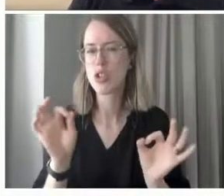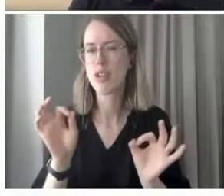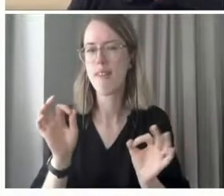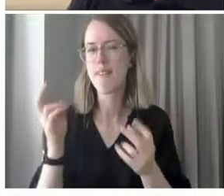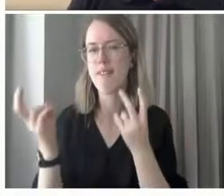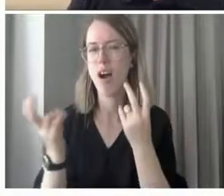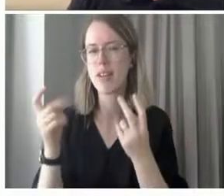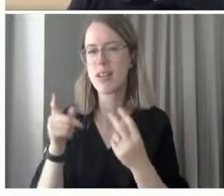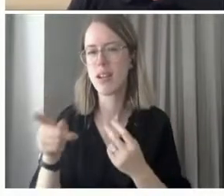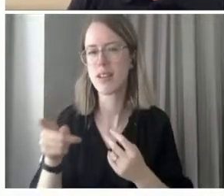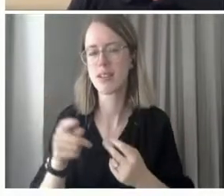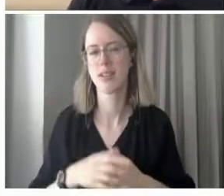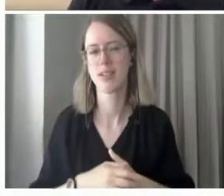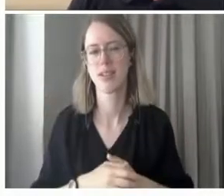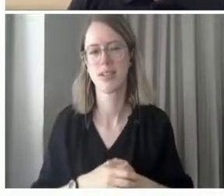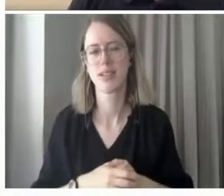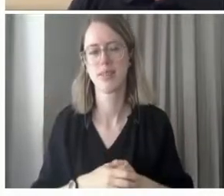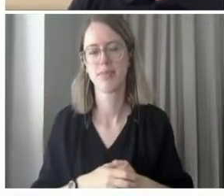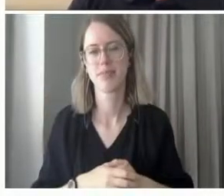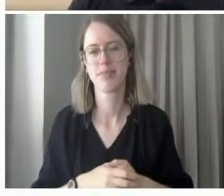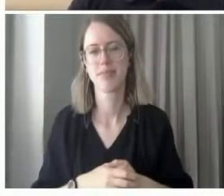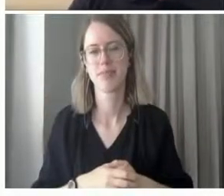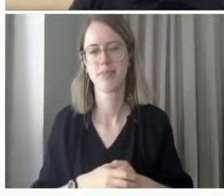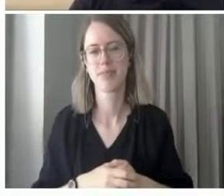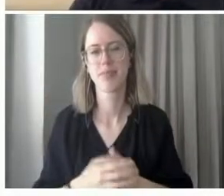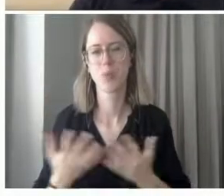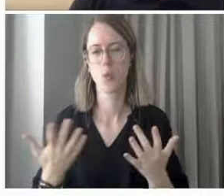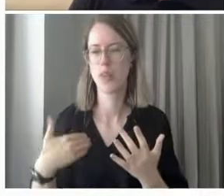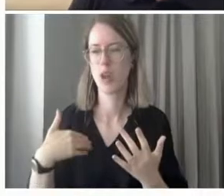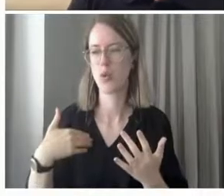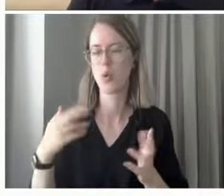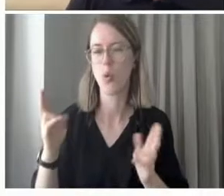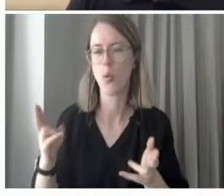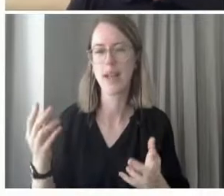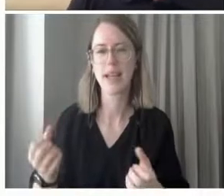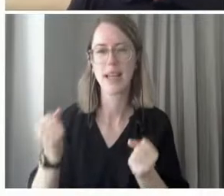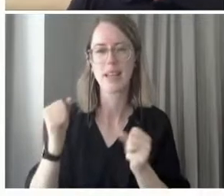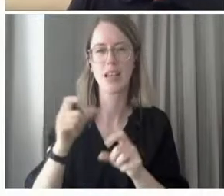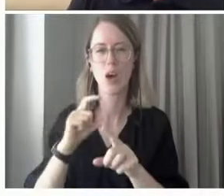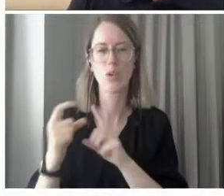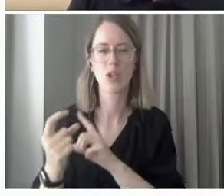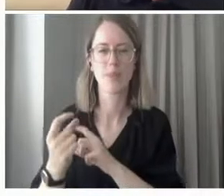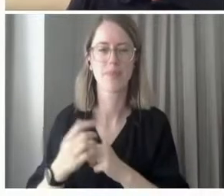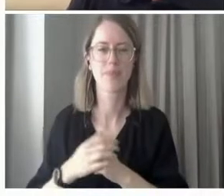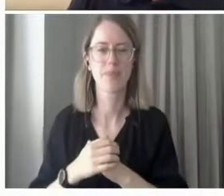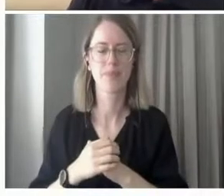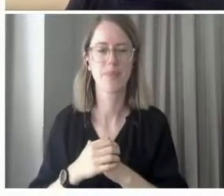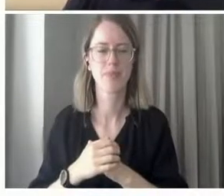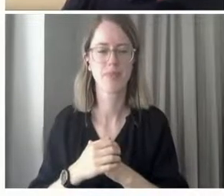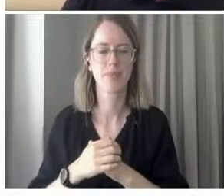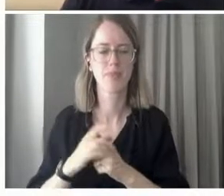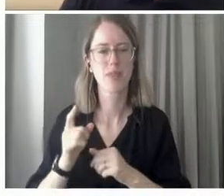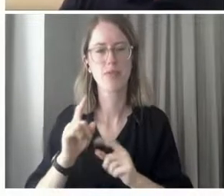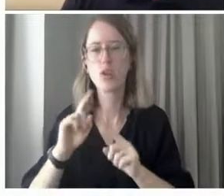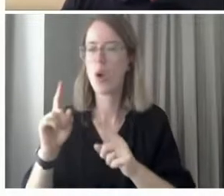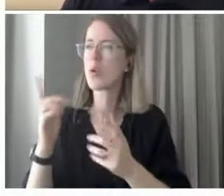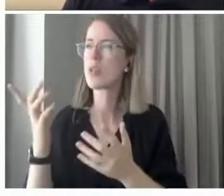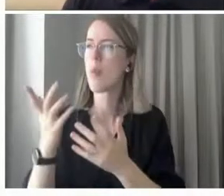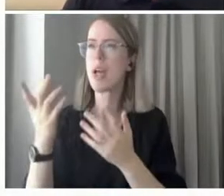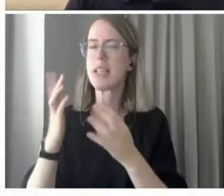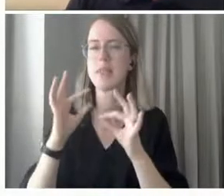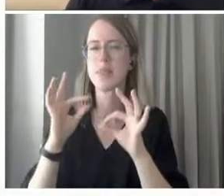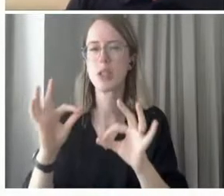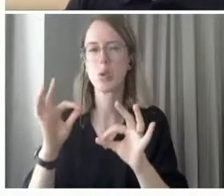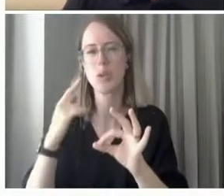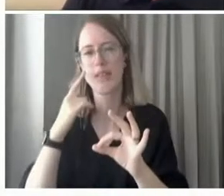it where they would normally get their culture. So they're having to go somewhere special to